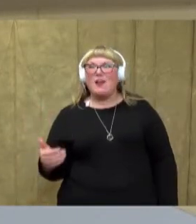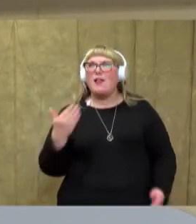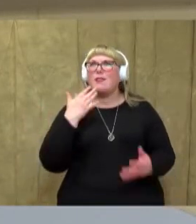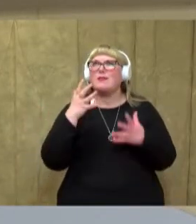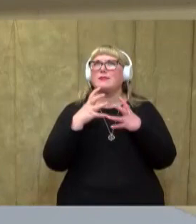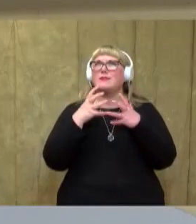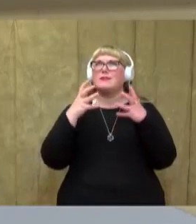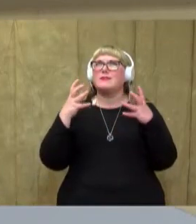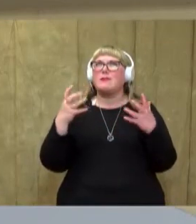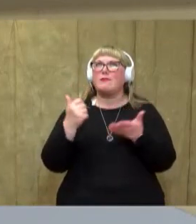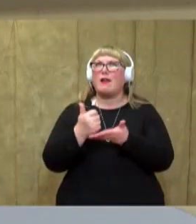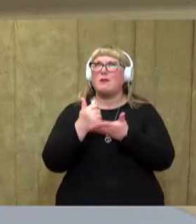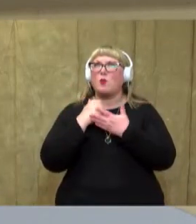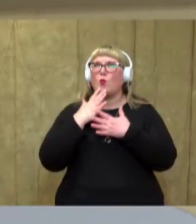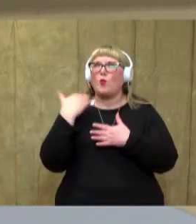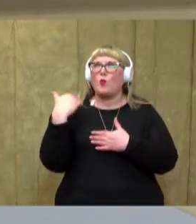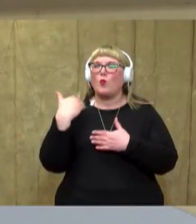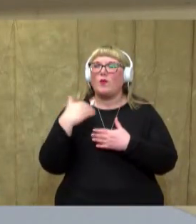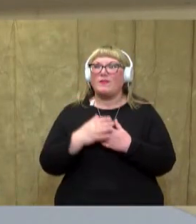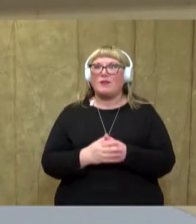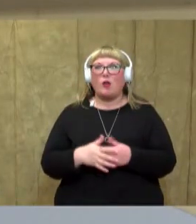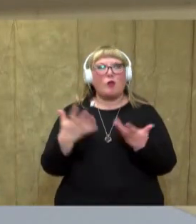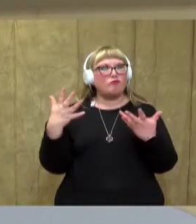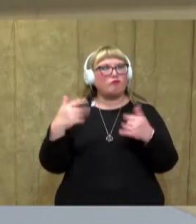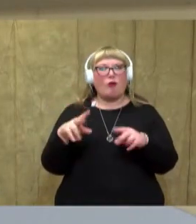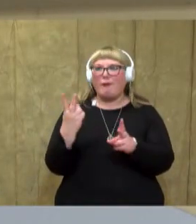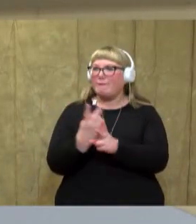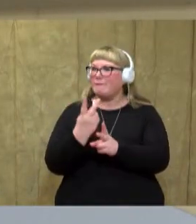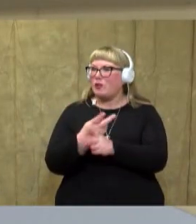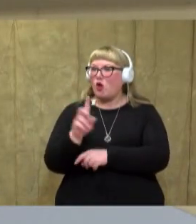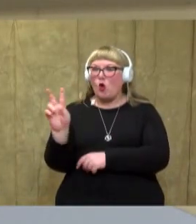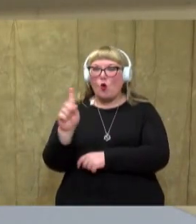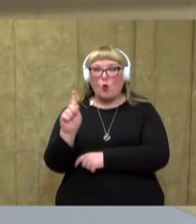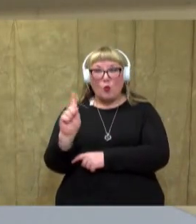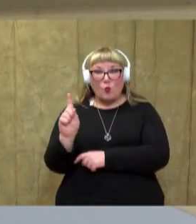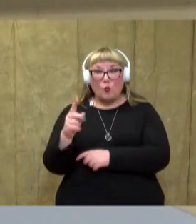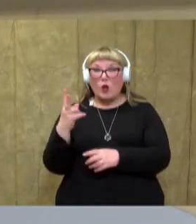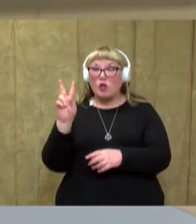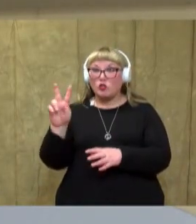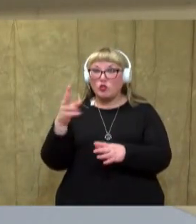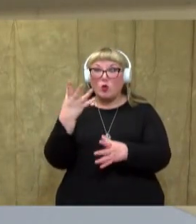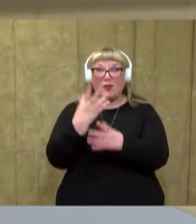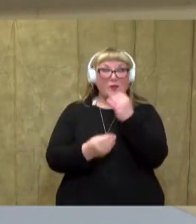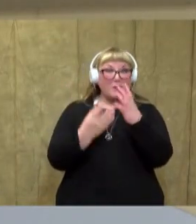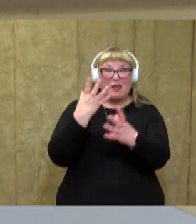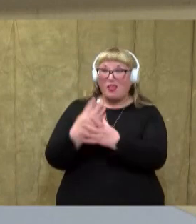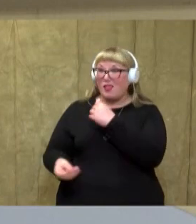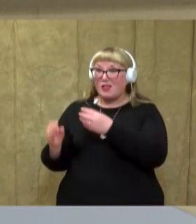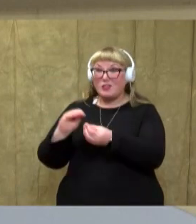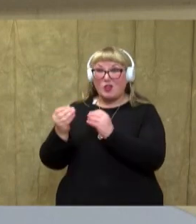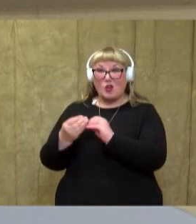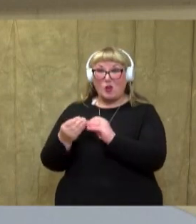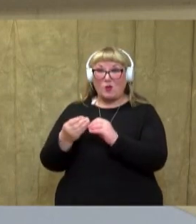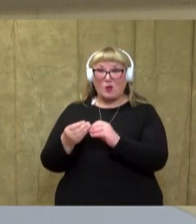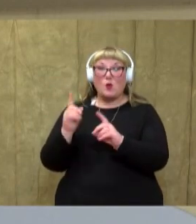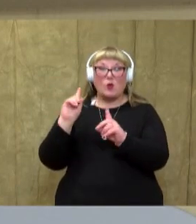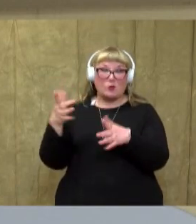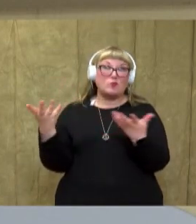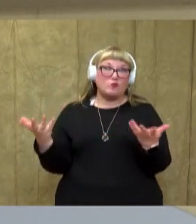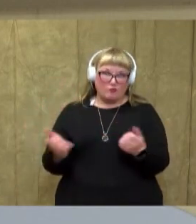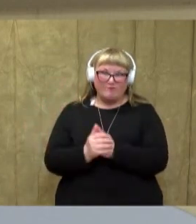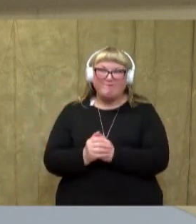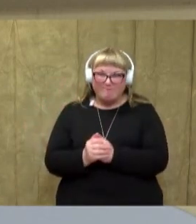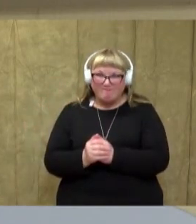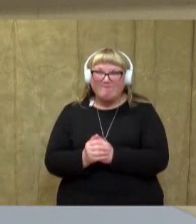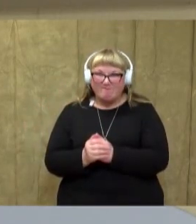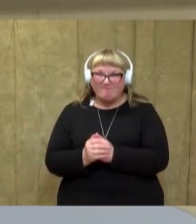you so much for your help. We've already figured out where 2 of my missing numbers that fell out belong. All right,